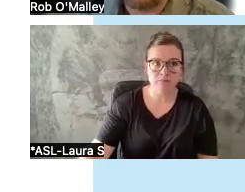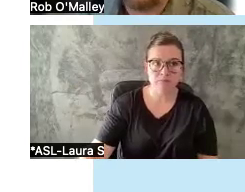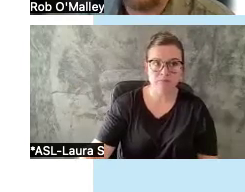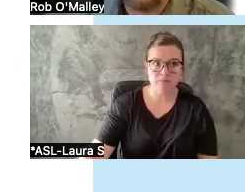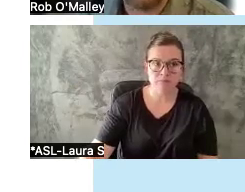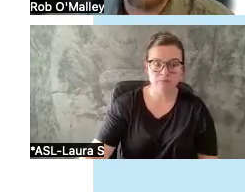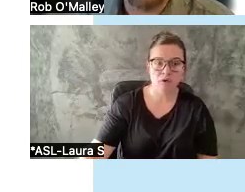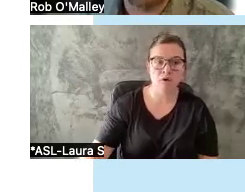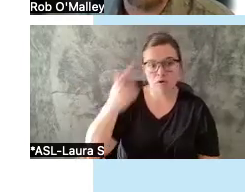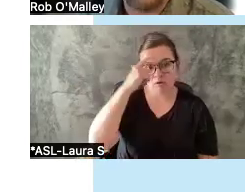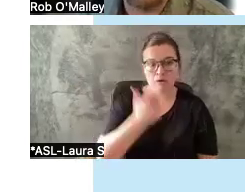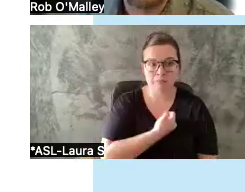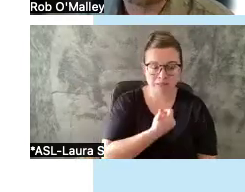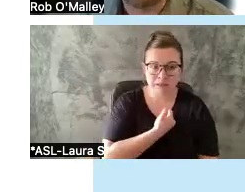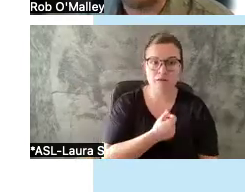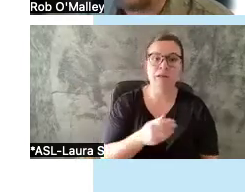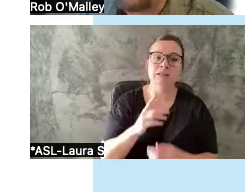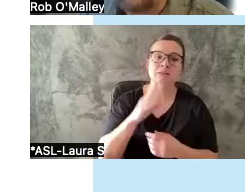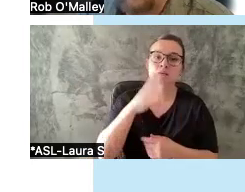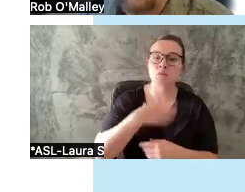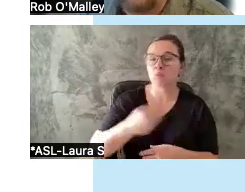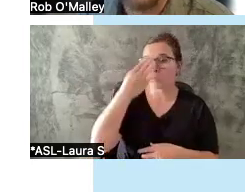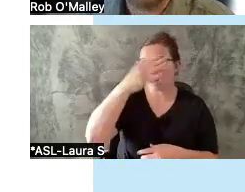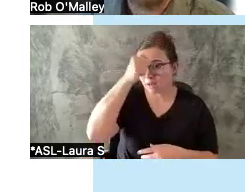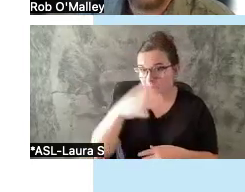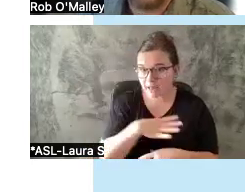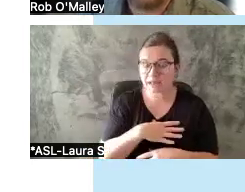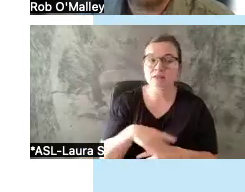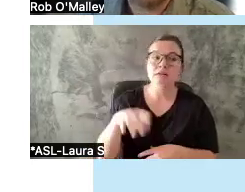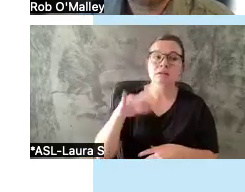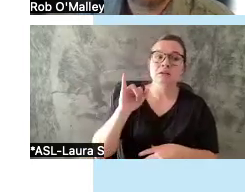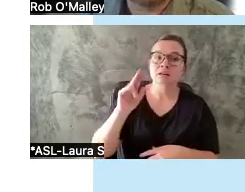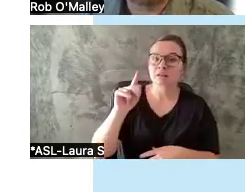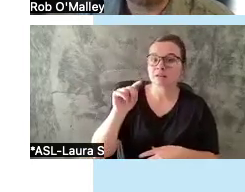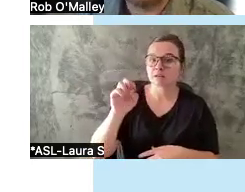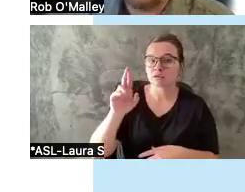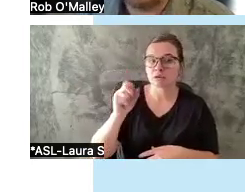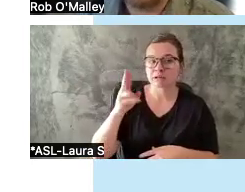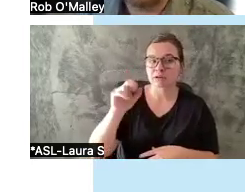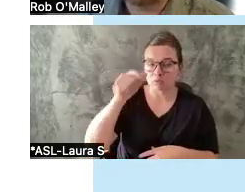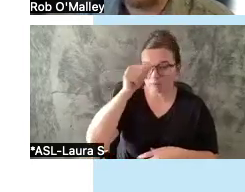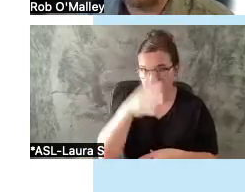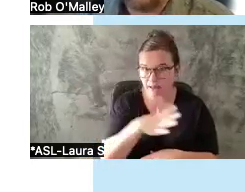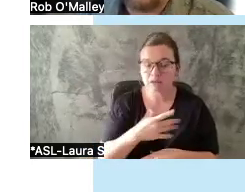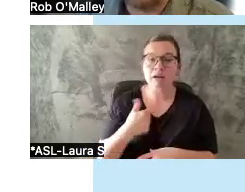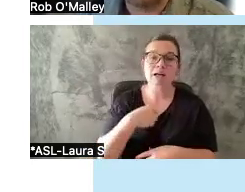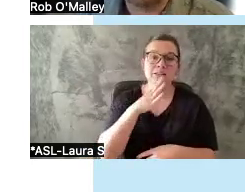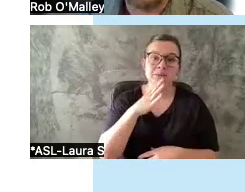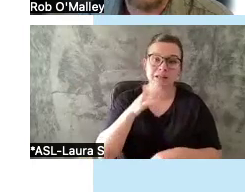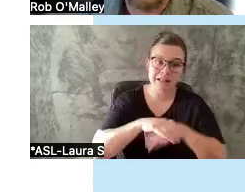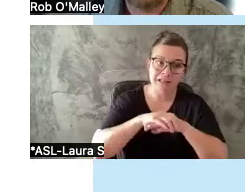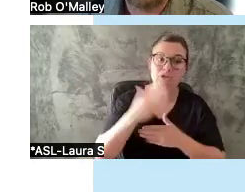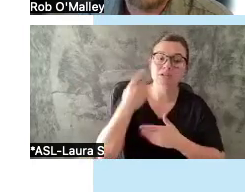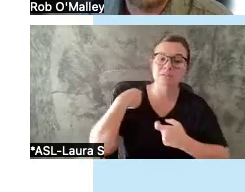a white cisgender and heterosexual man from a middle-class background and a U.S. citizen. I speak English and some Spanish